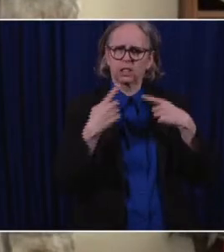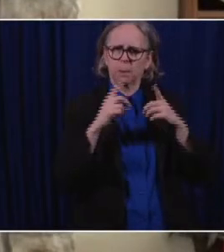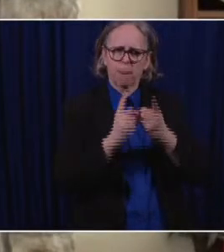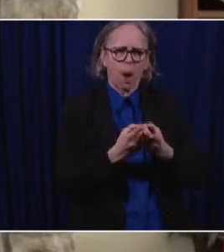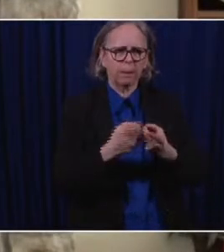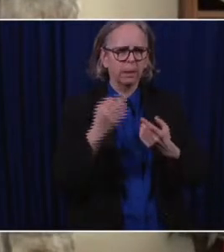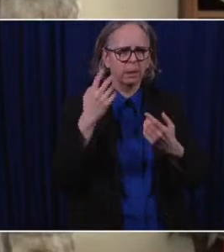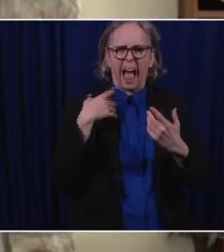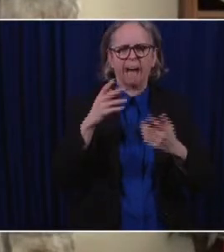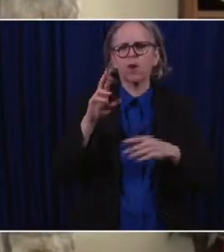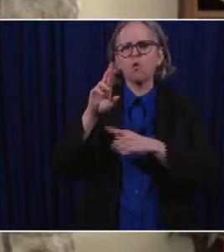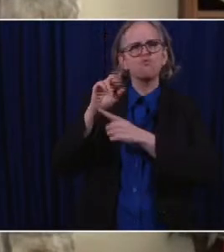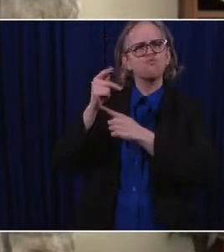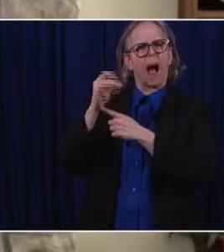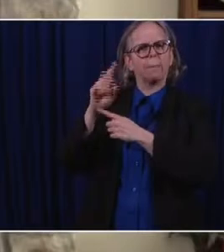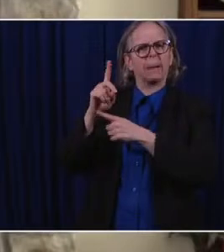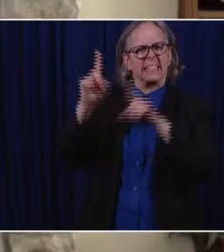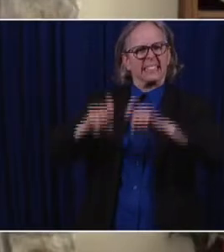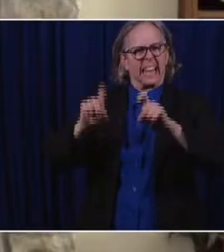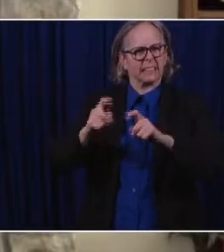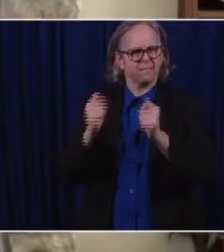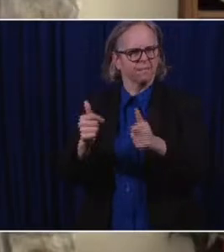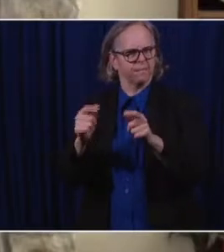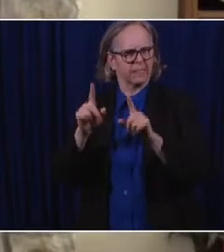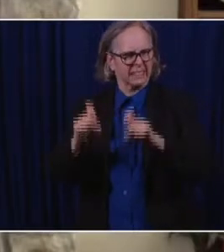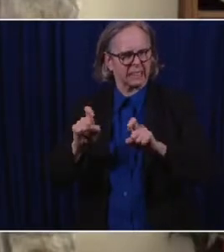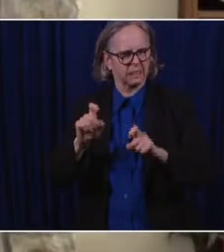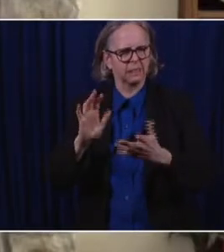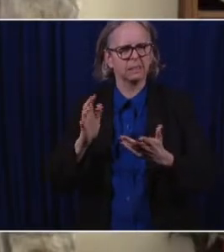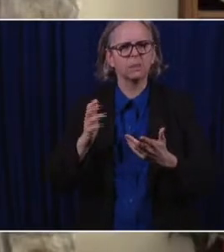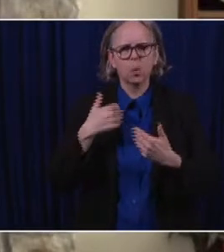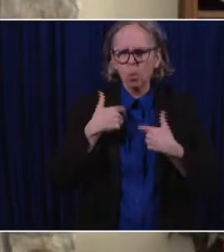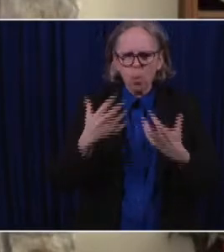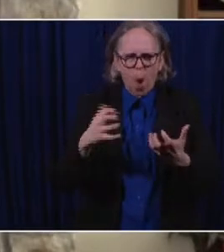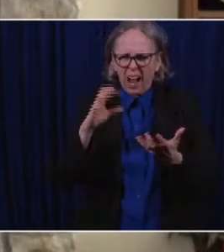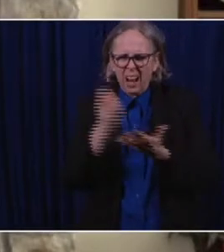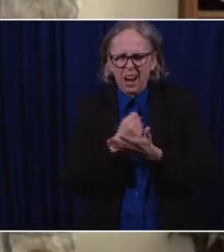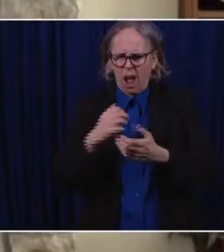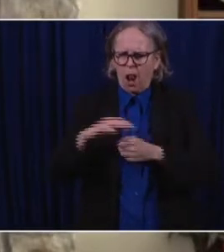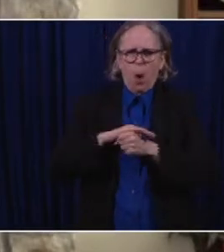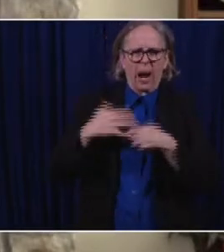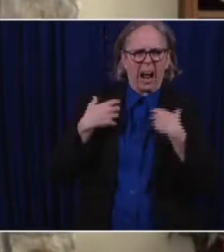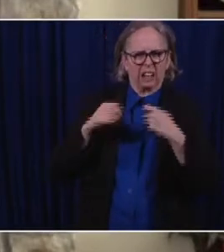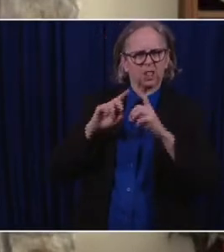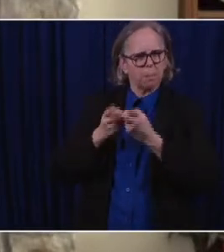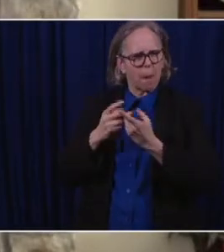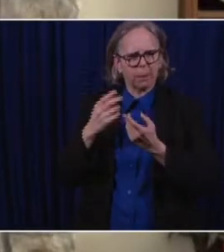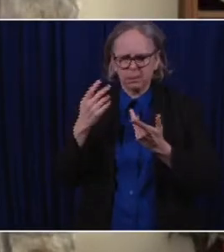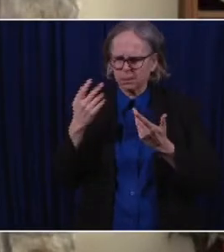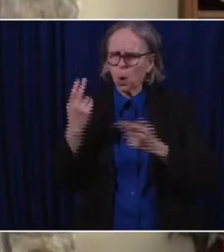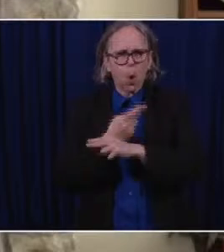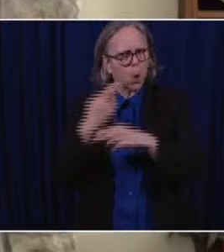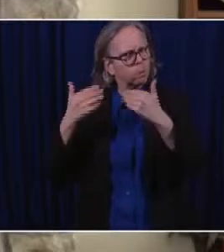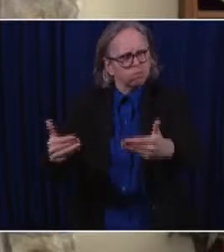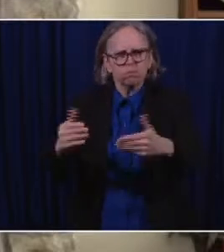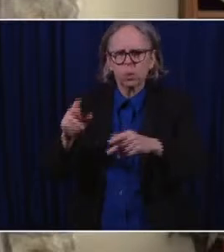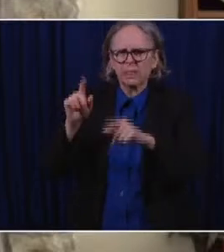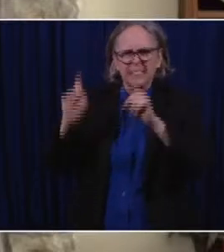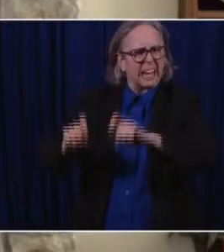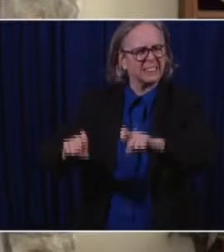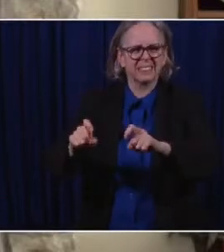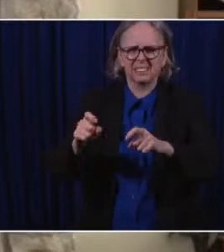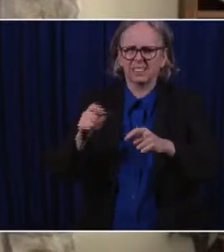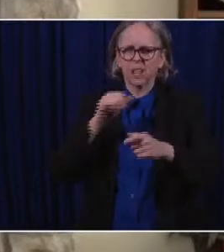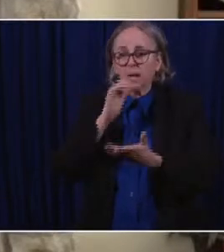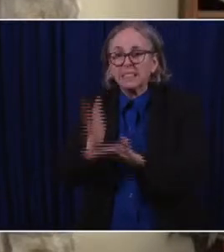some communities. We want the local health departments to deploy those in their best judgment. So that was